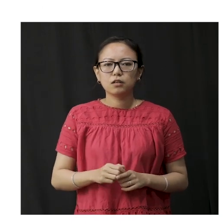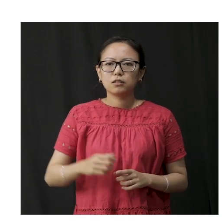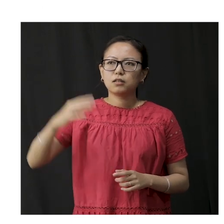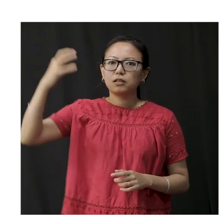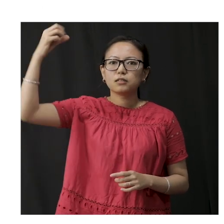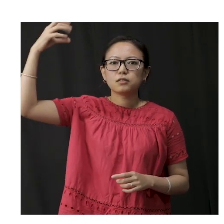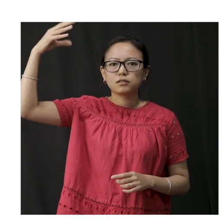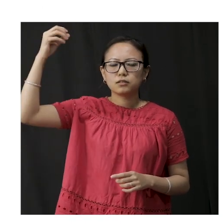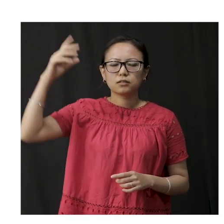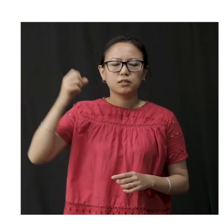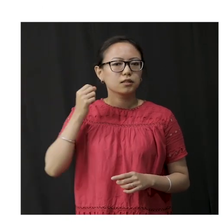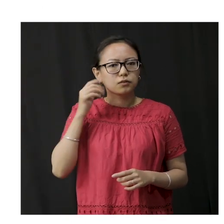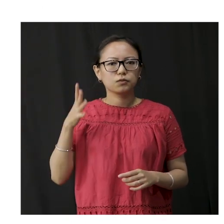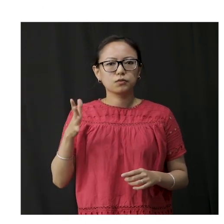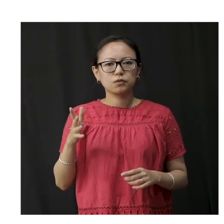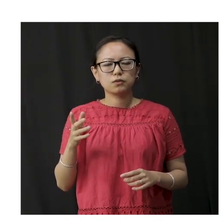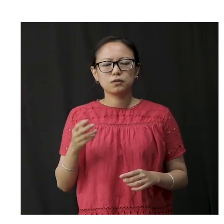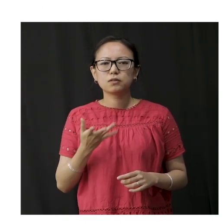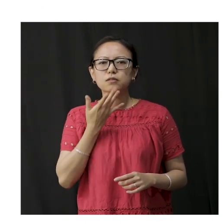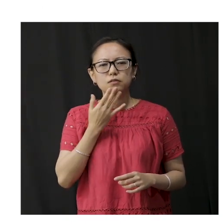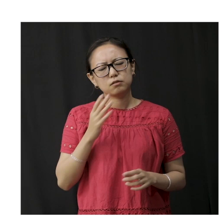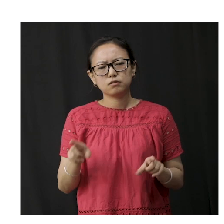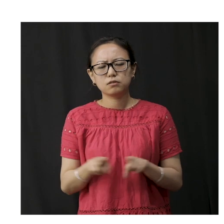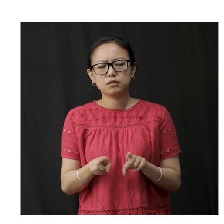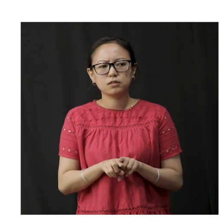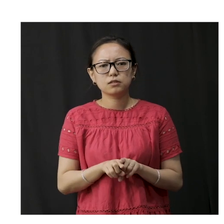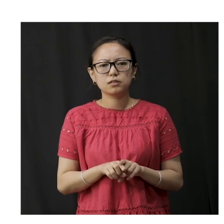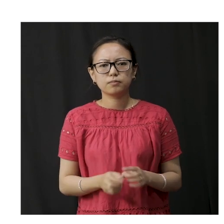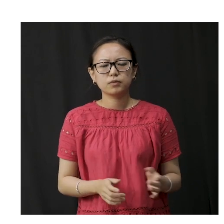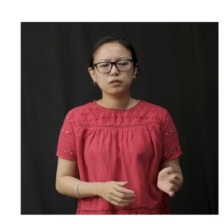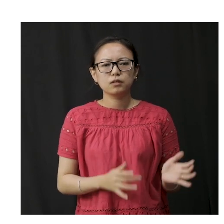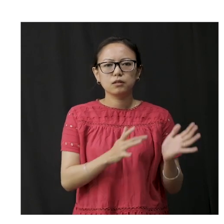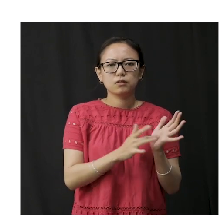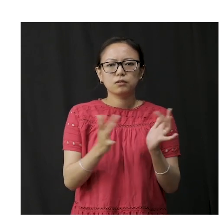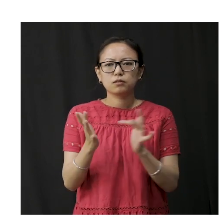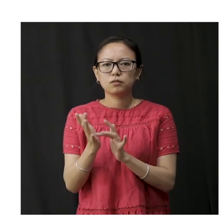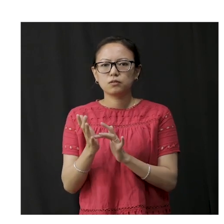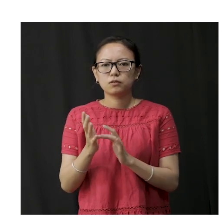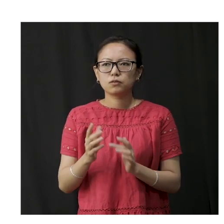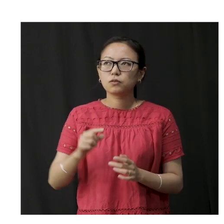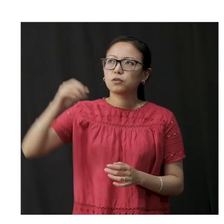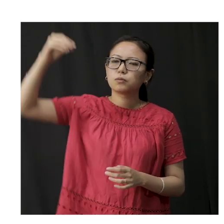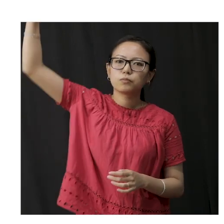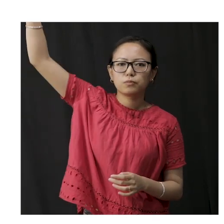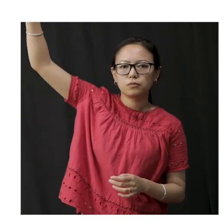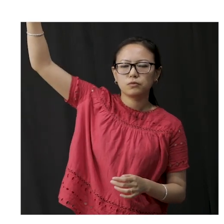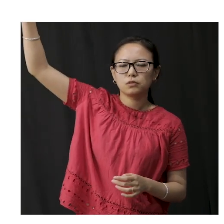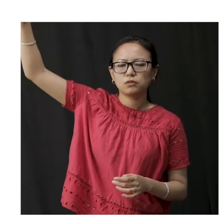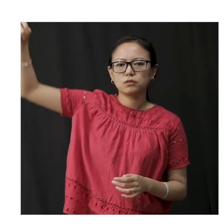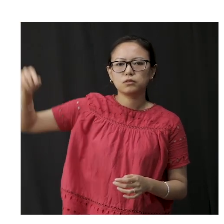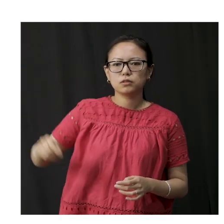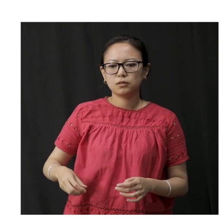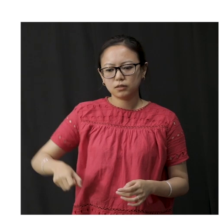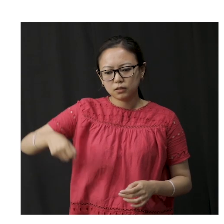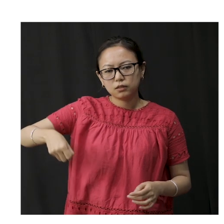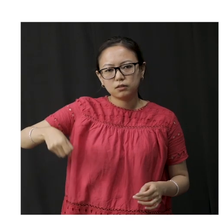and very, very old. God hung them up as lanterns for all beneath the